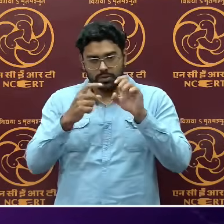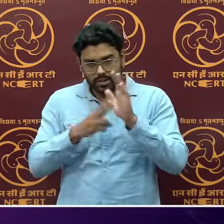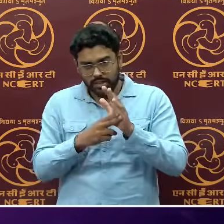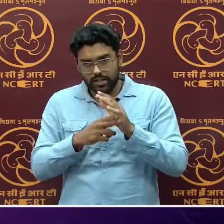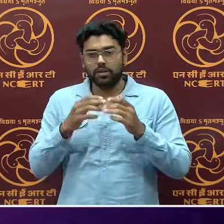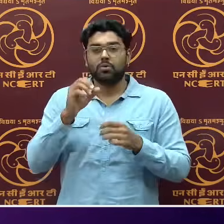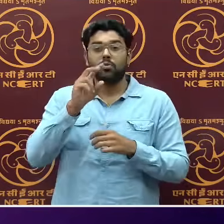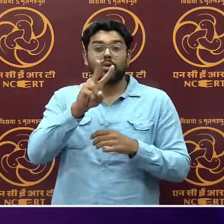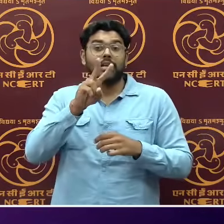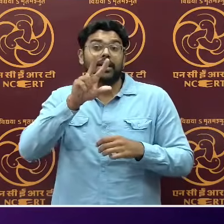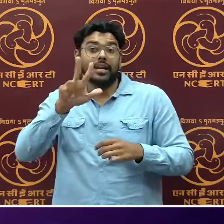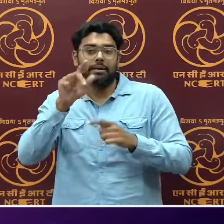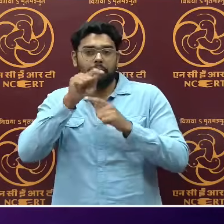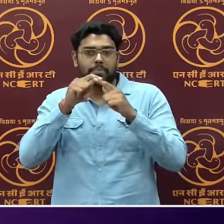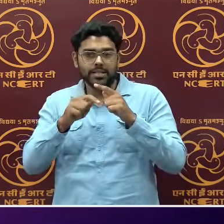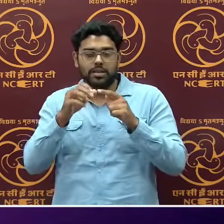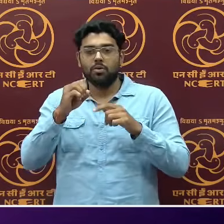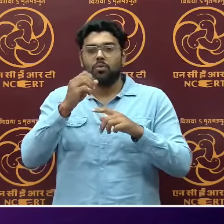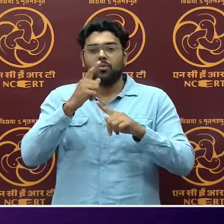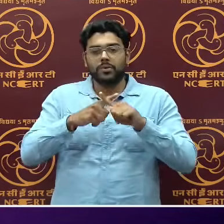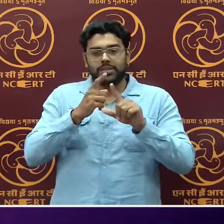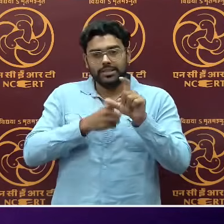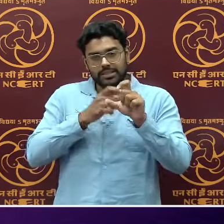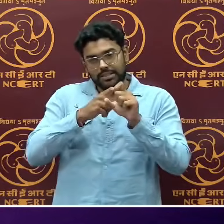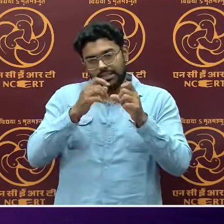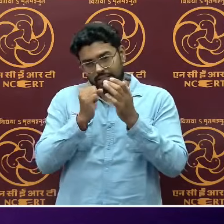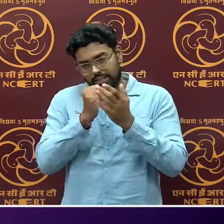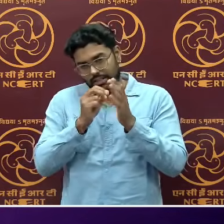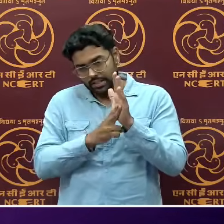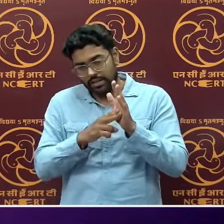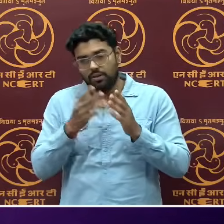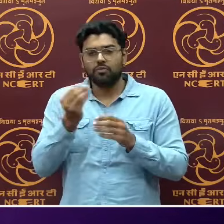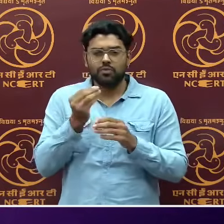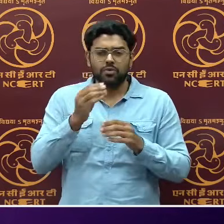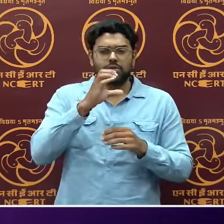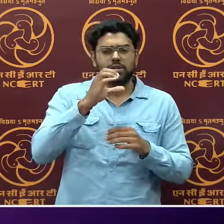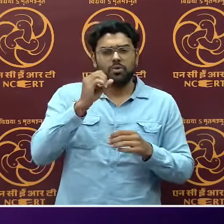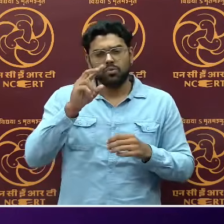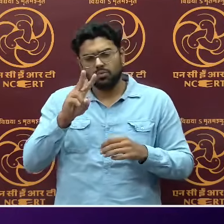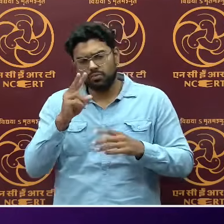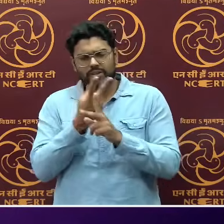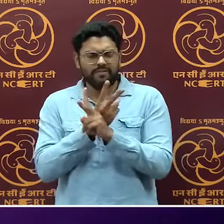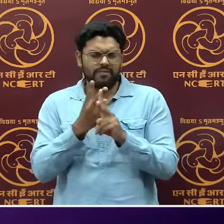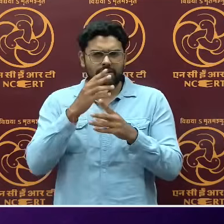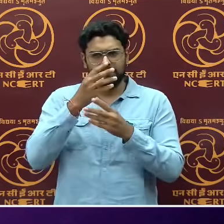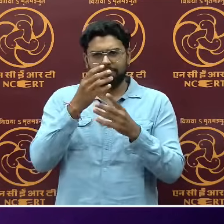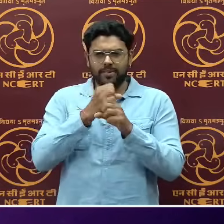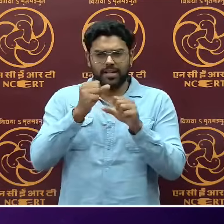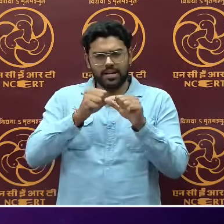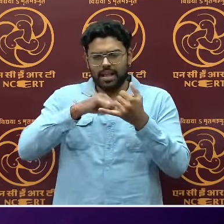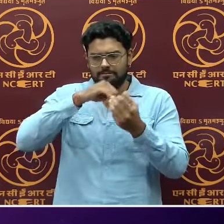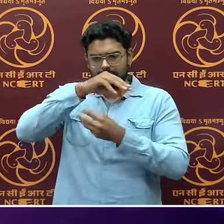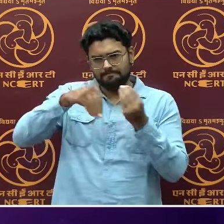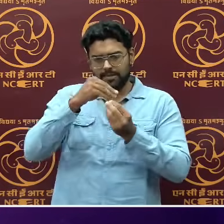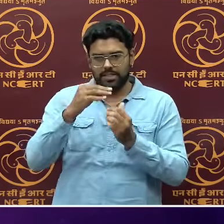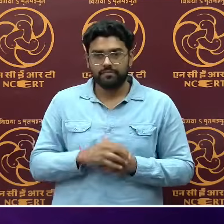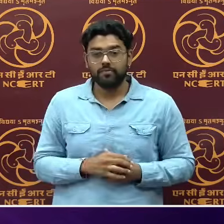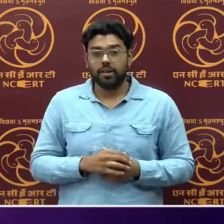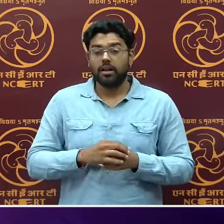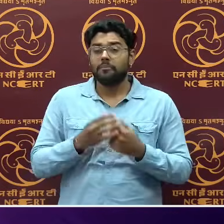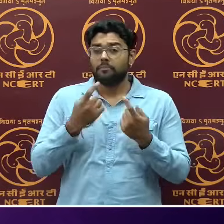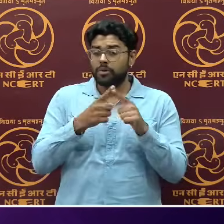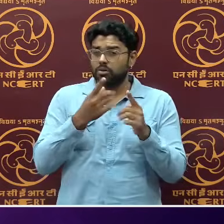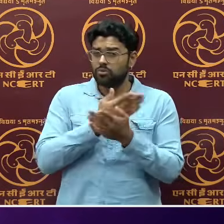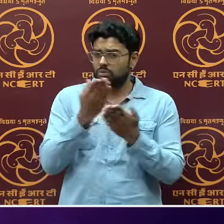oxygen, some amount of carbon dioxide, and the other gases are also there. Yes, but have you ever done